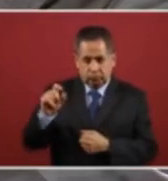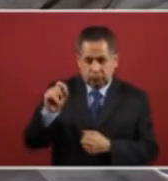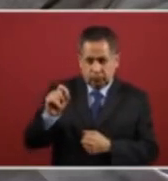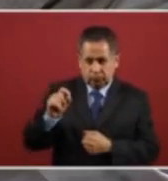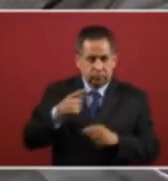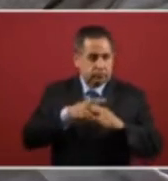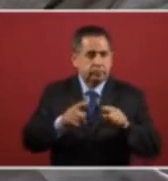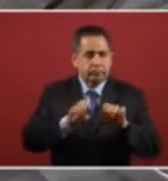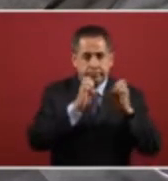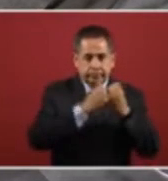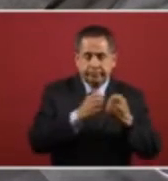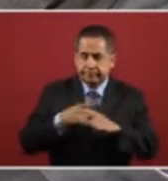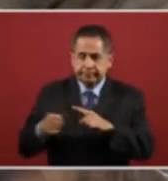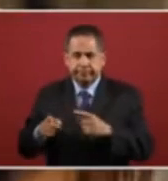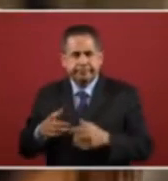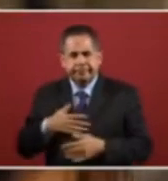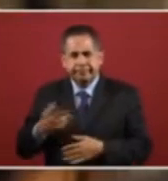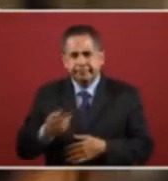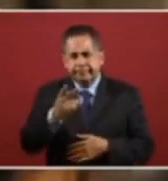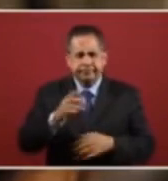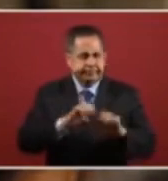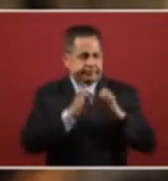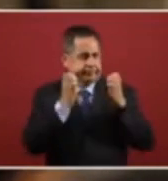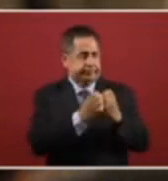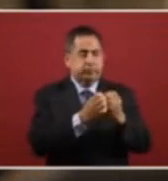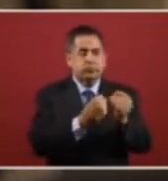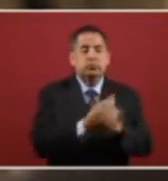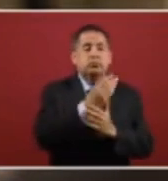hectares that are being on the side of the hectares.